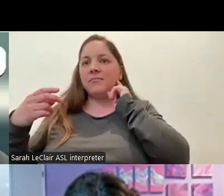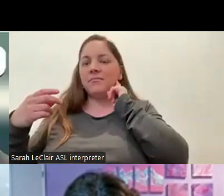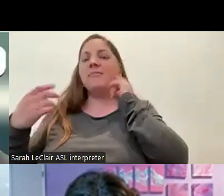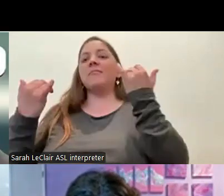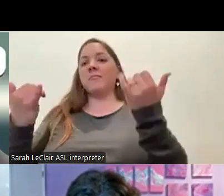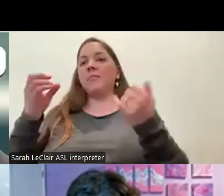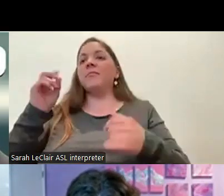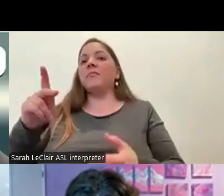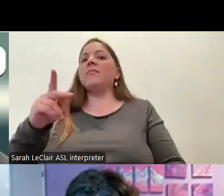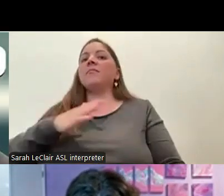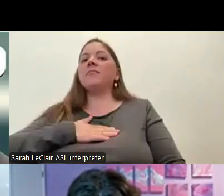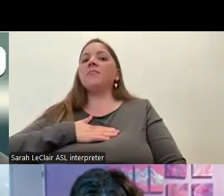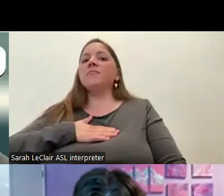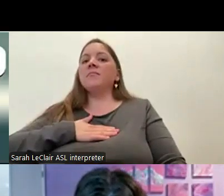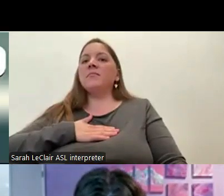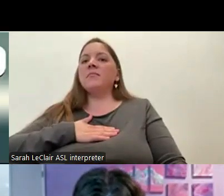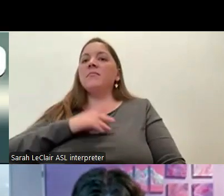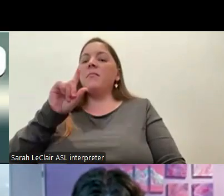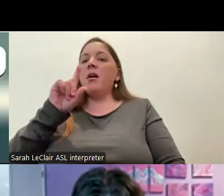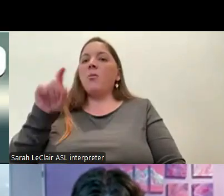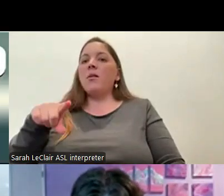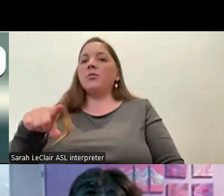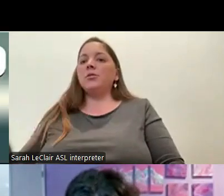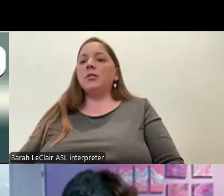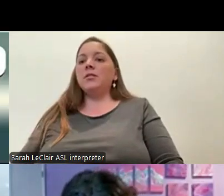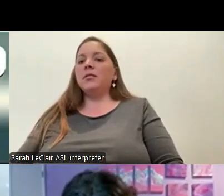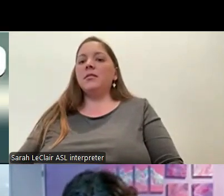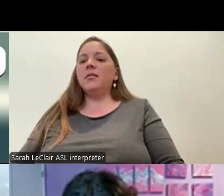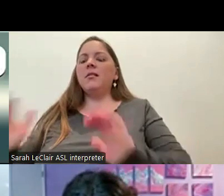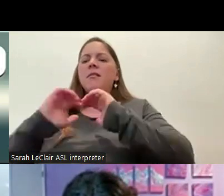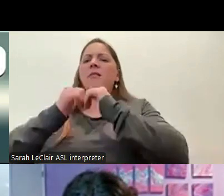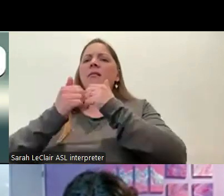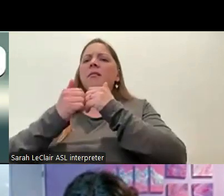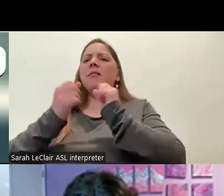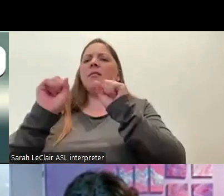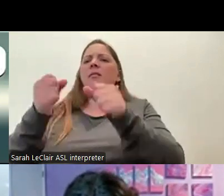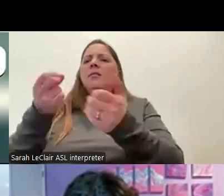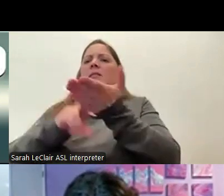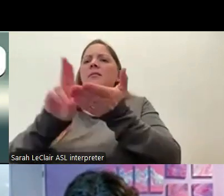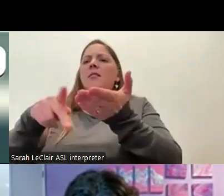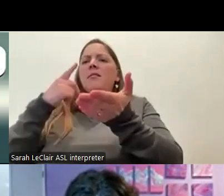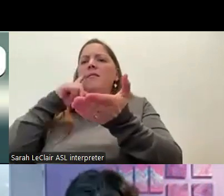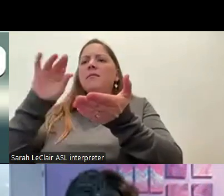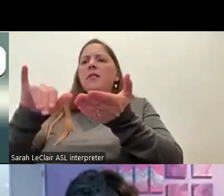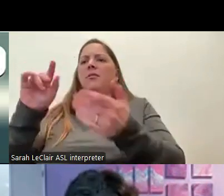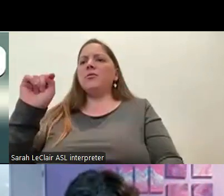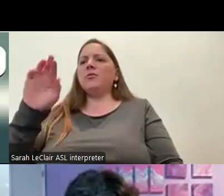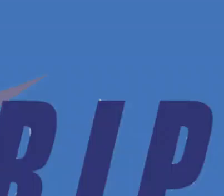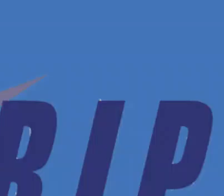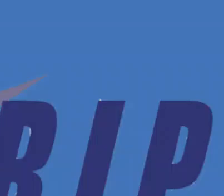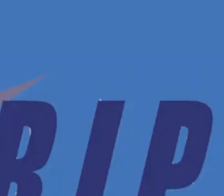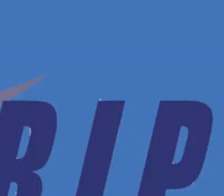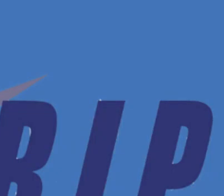Okay, so my question is, how do you sign up for the trip program? Yes, so